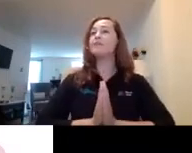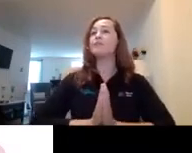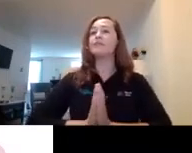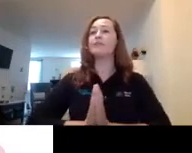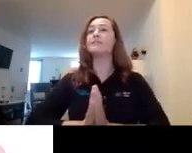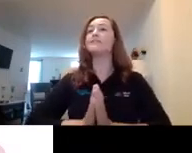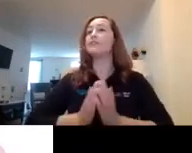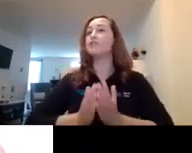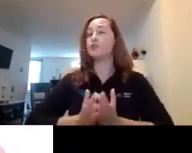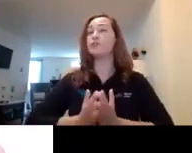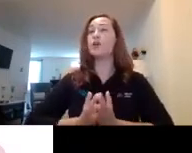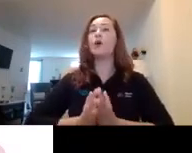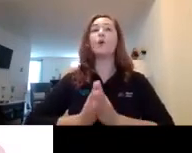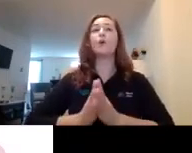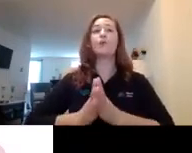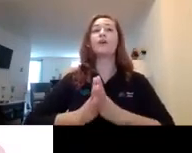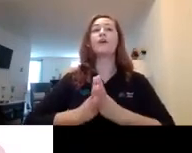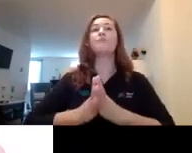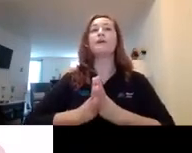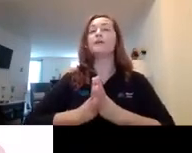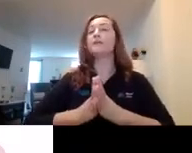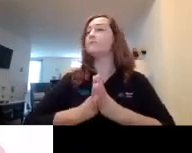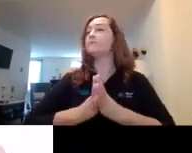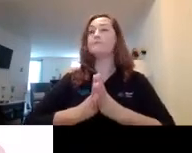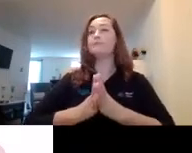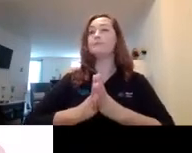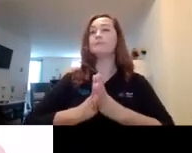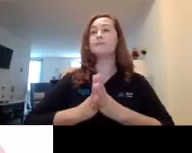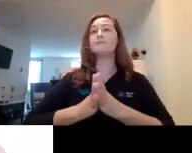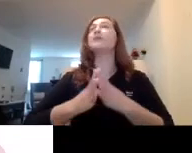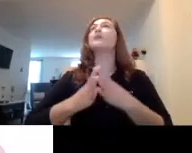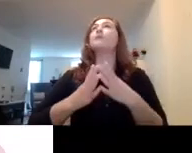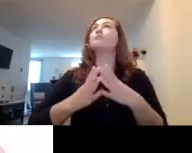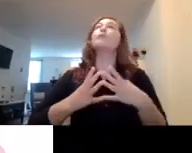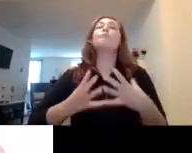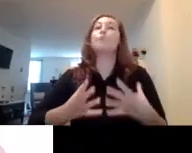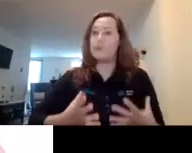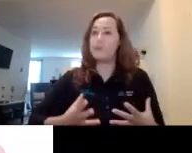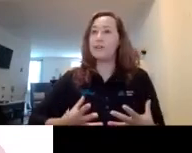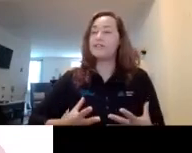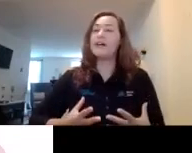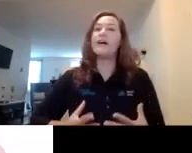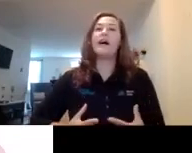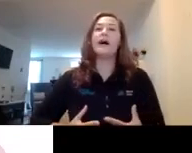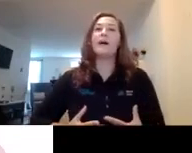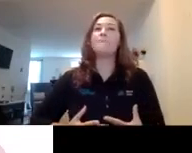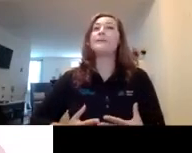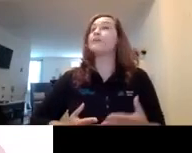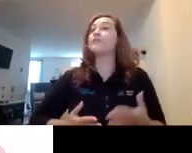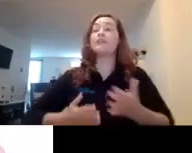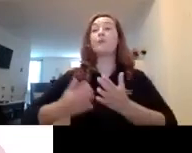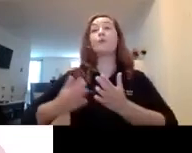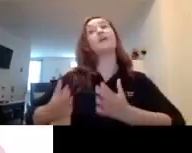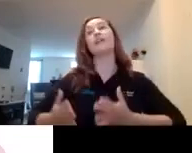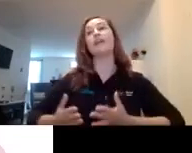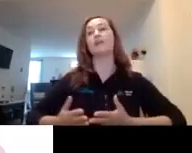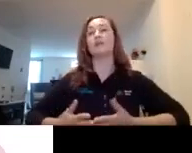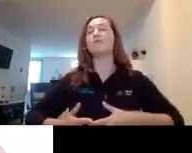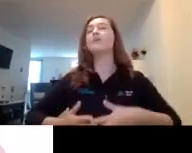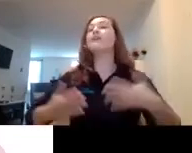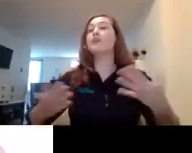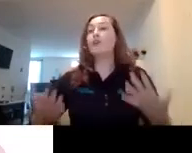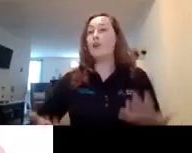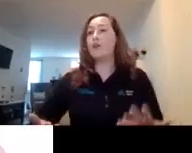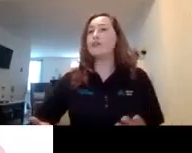timing for these sessions couldn't have been, more perfect because a week